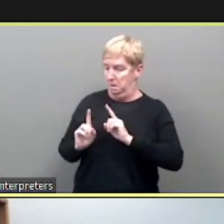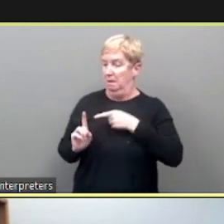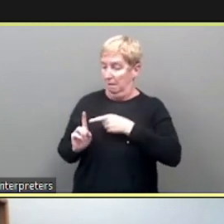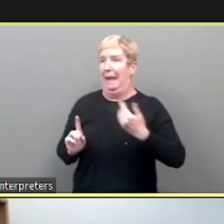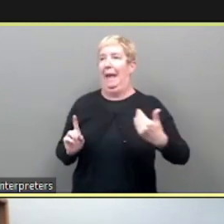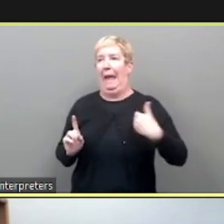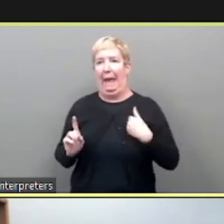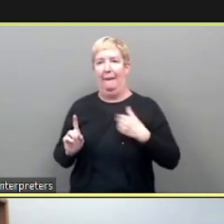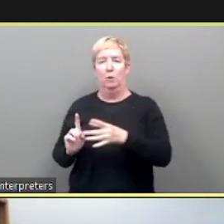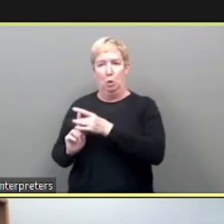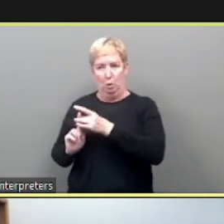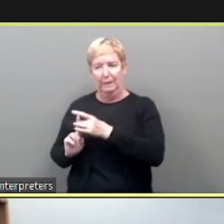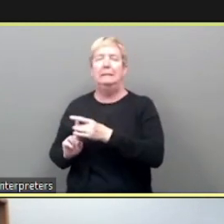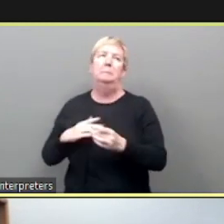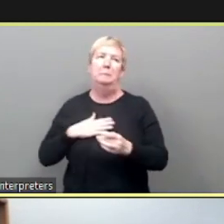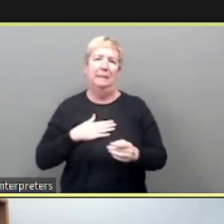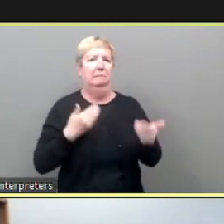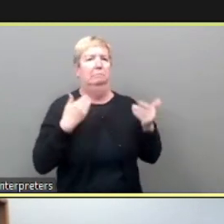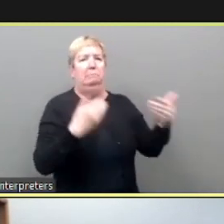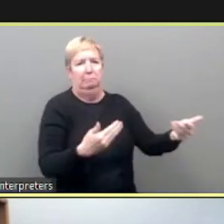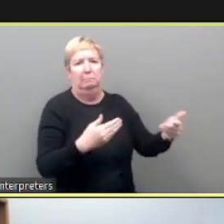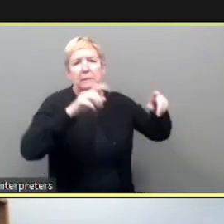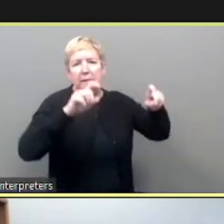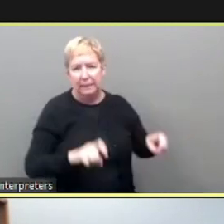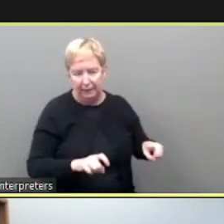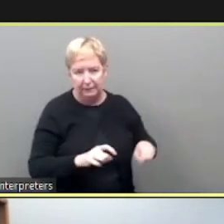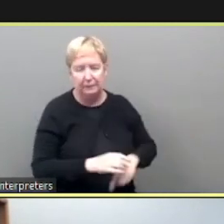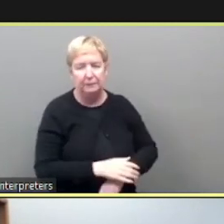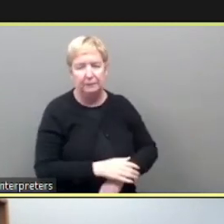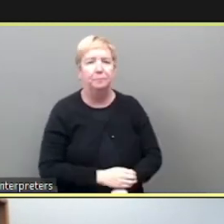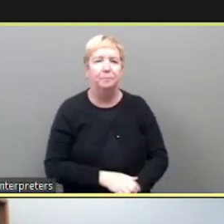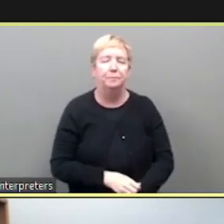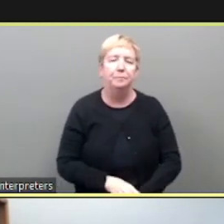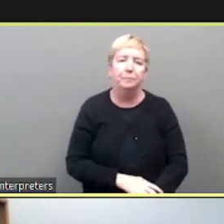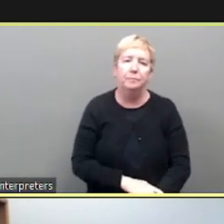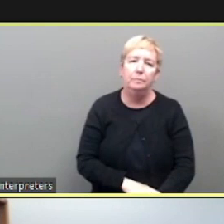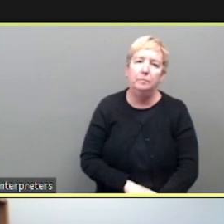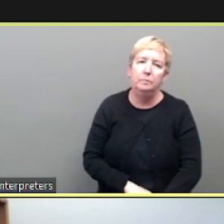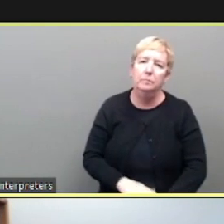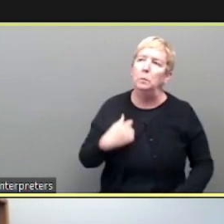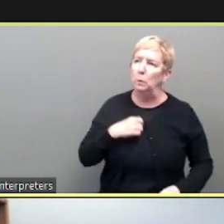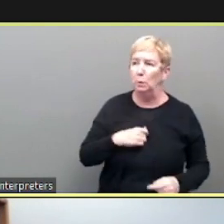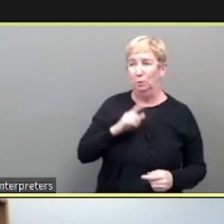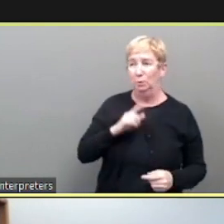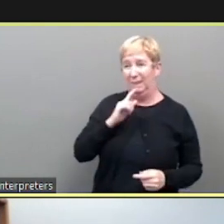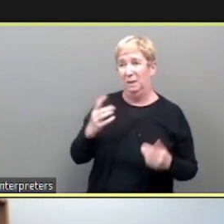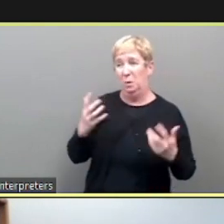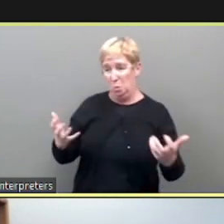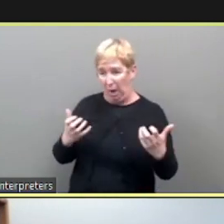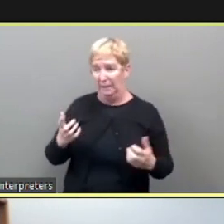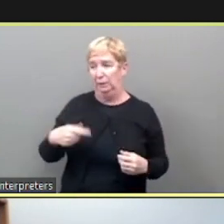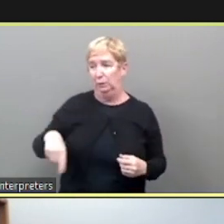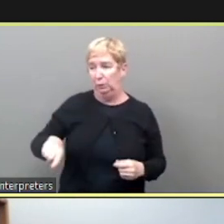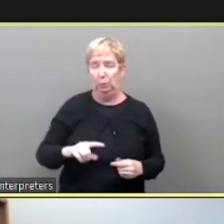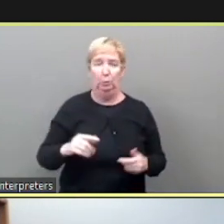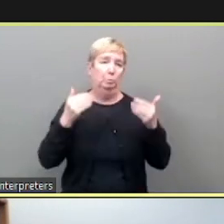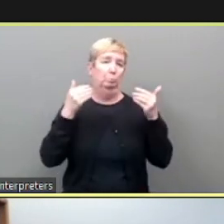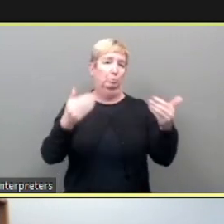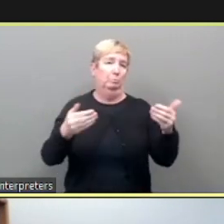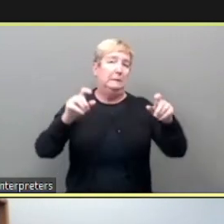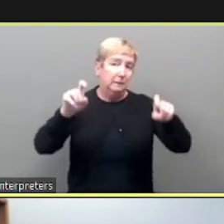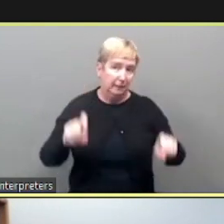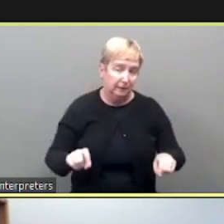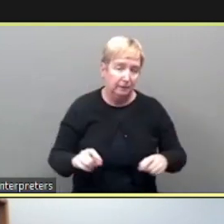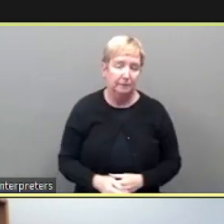case, also that's another priority bucket of folks that we hope will get out and get